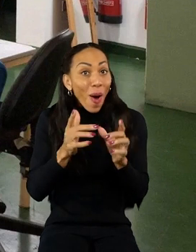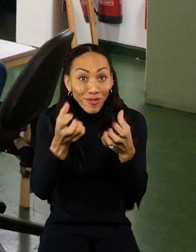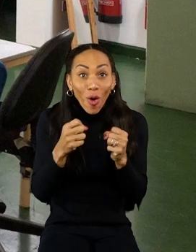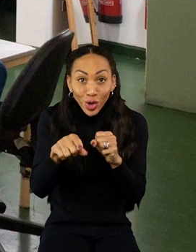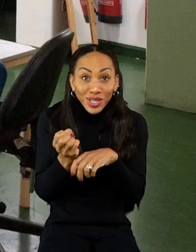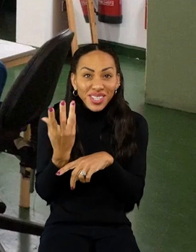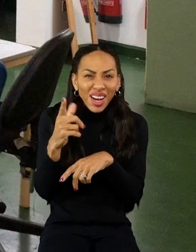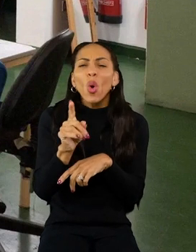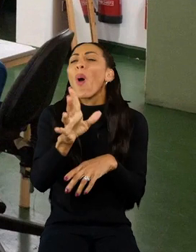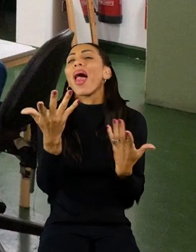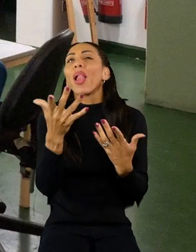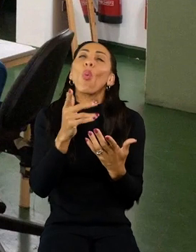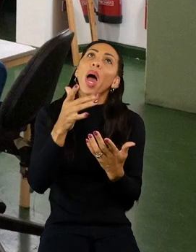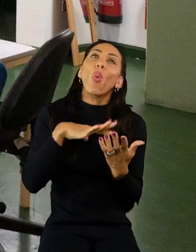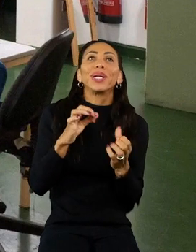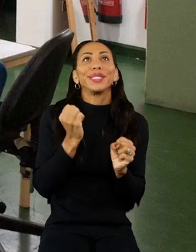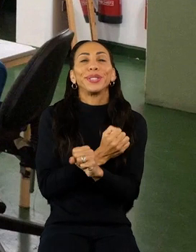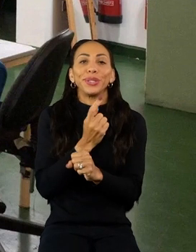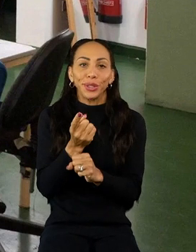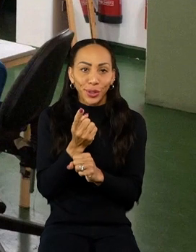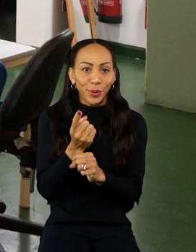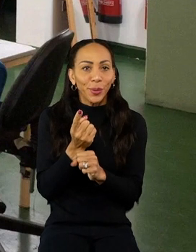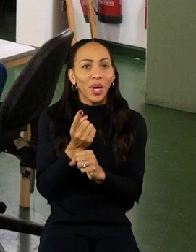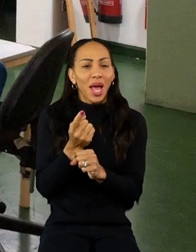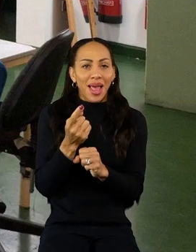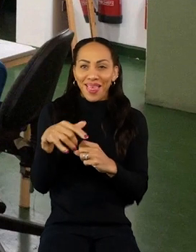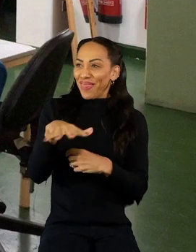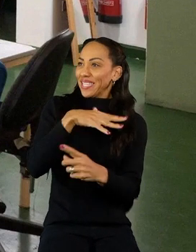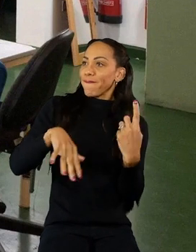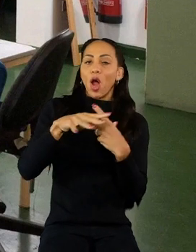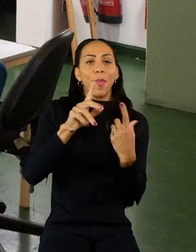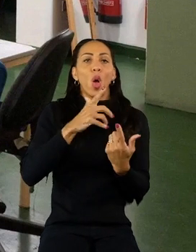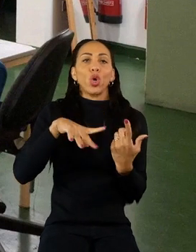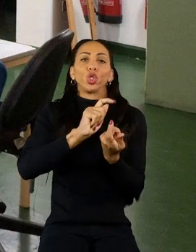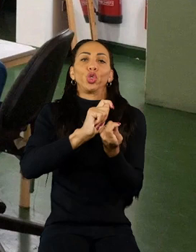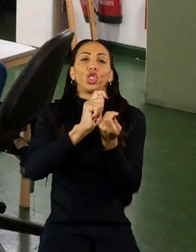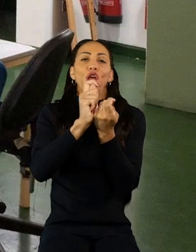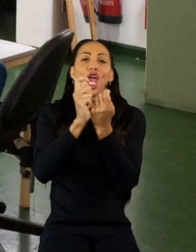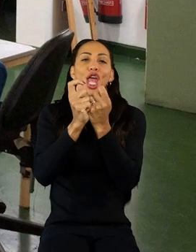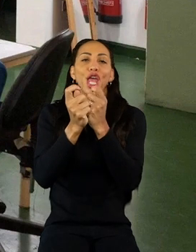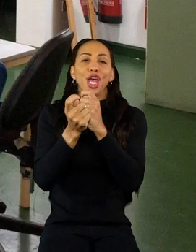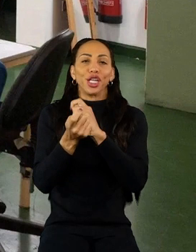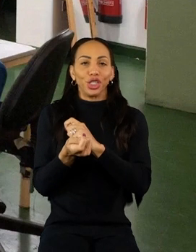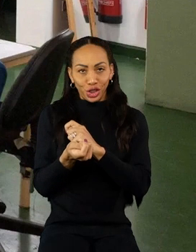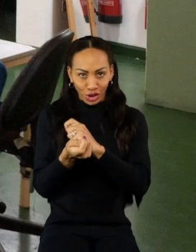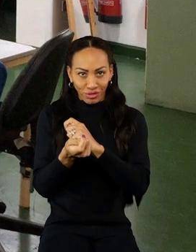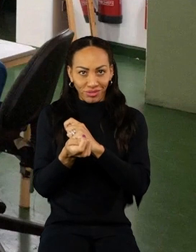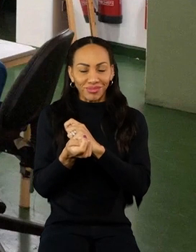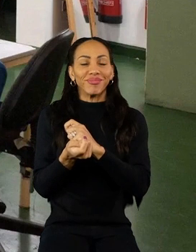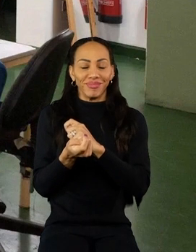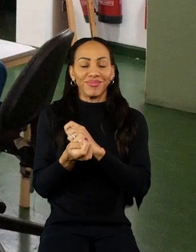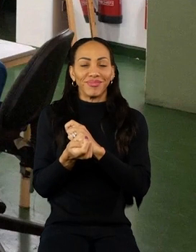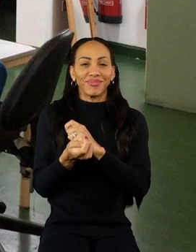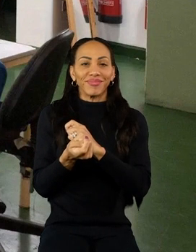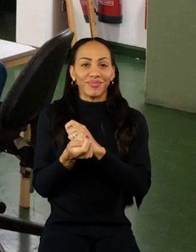Mona, Mari, I've got your slides here. So what I can do is, well, actually what I wanted to do was to take you somewhere out of